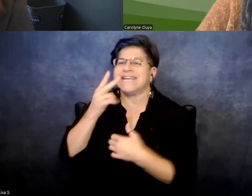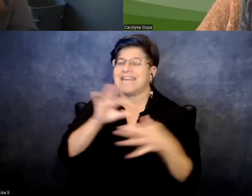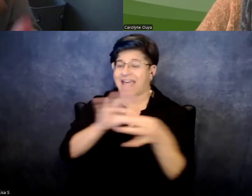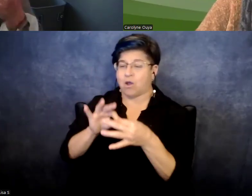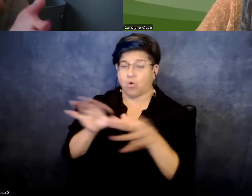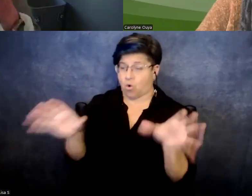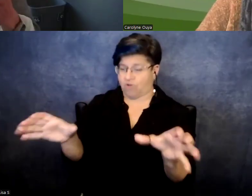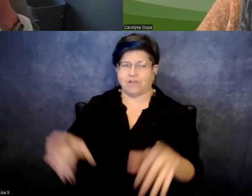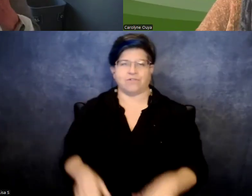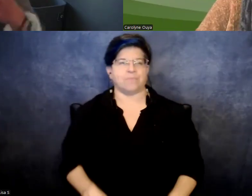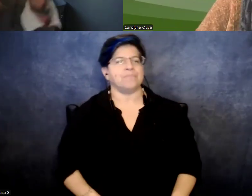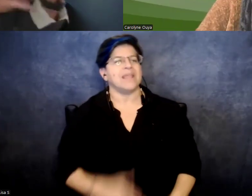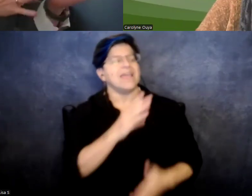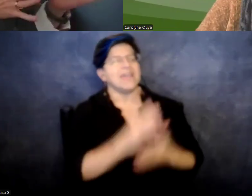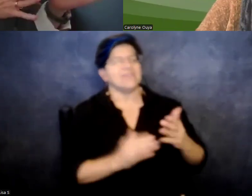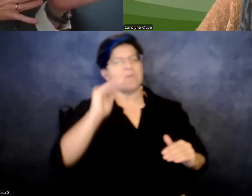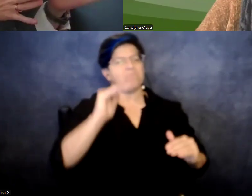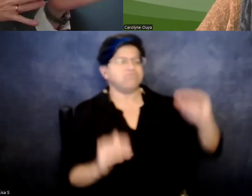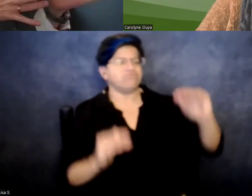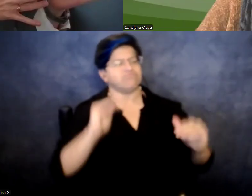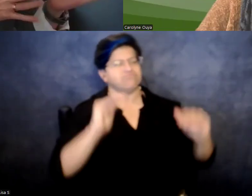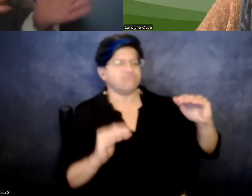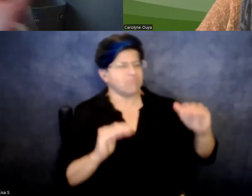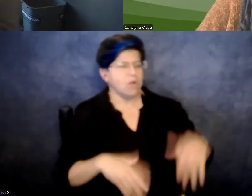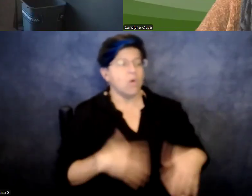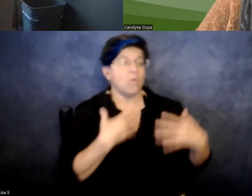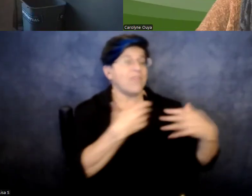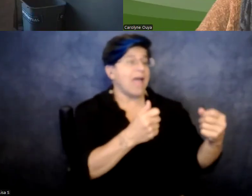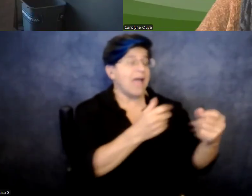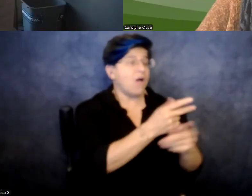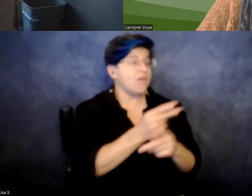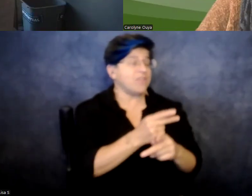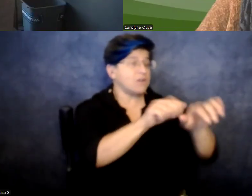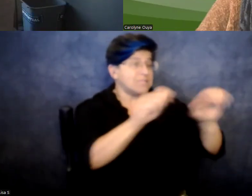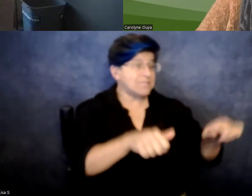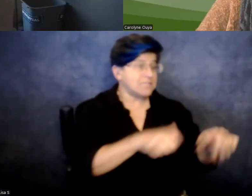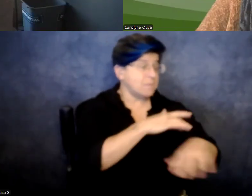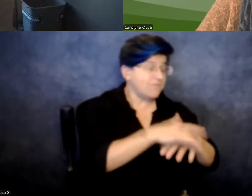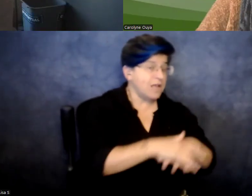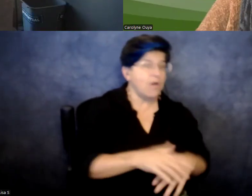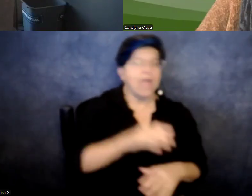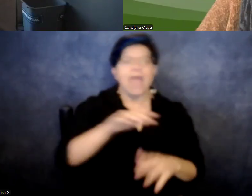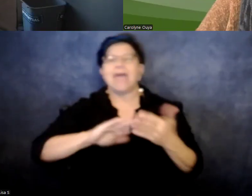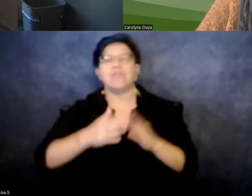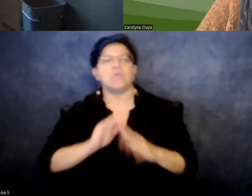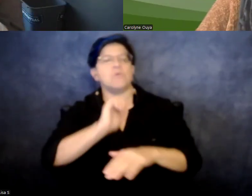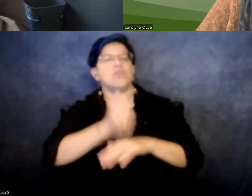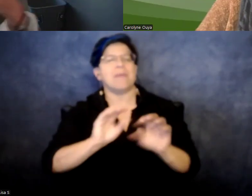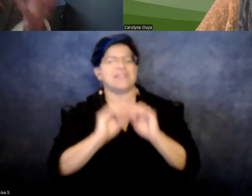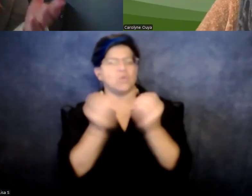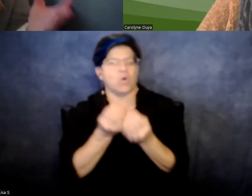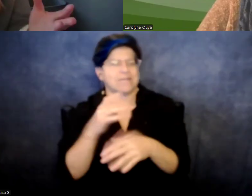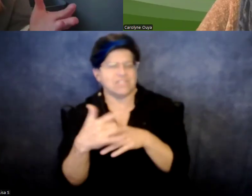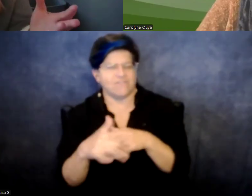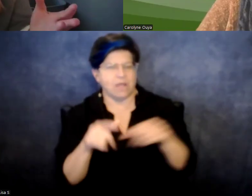of it is an imbalance between what the healthcare system has available to it versus what the community-based organization has available. So, like, if you